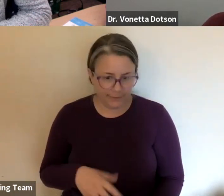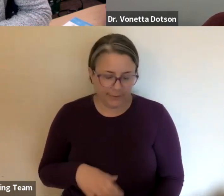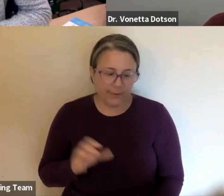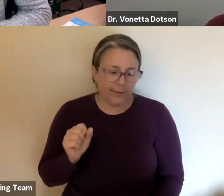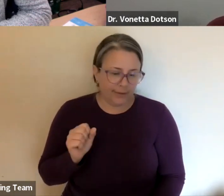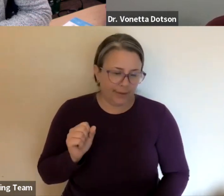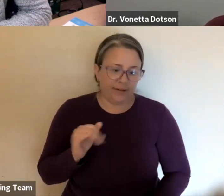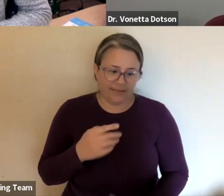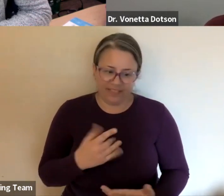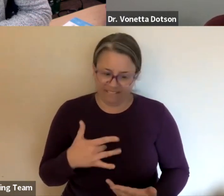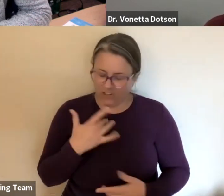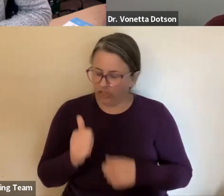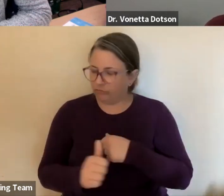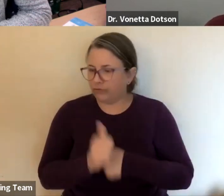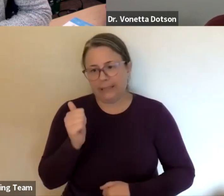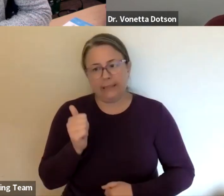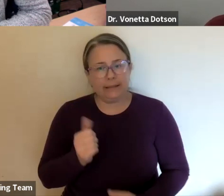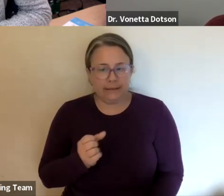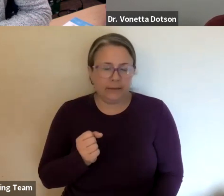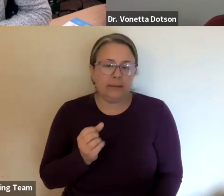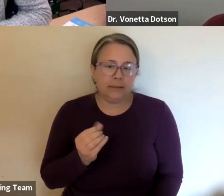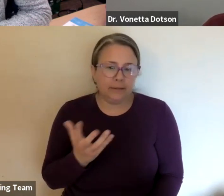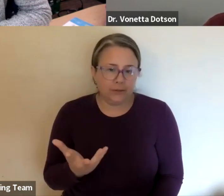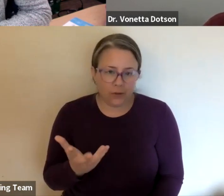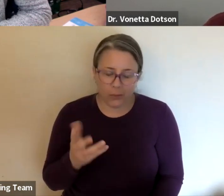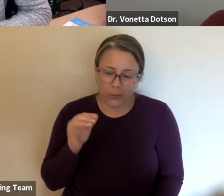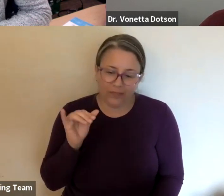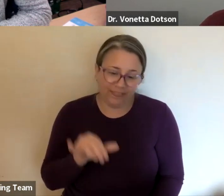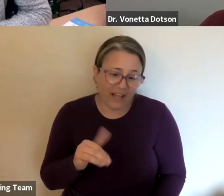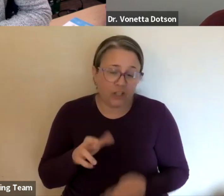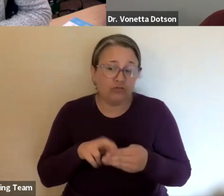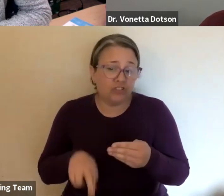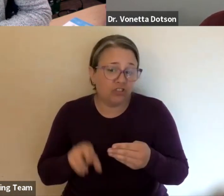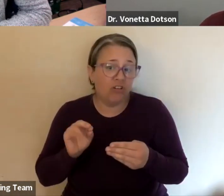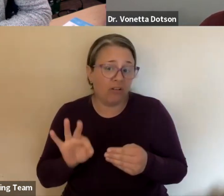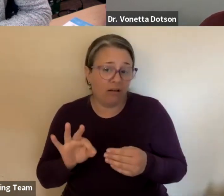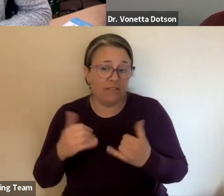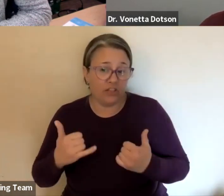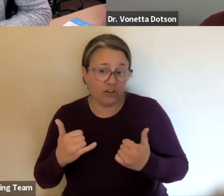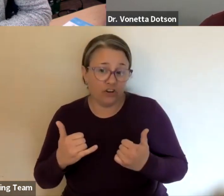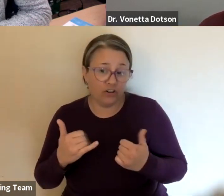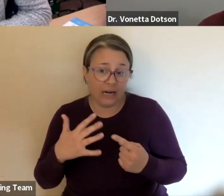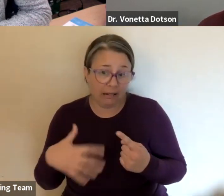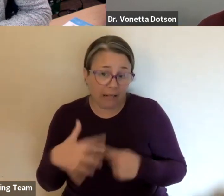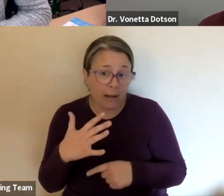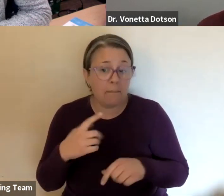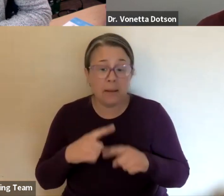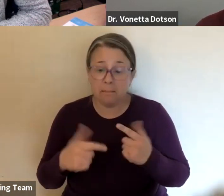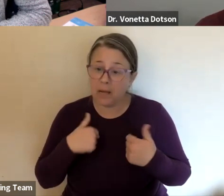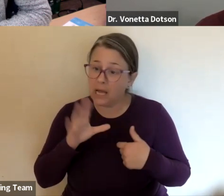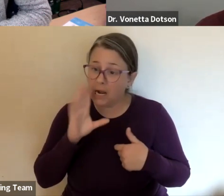regardless and push through with the negative that comes up because I feel it's really important.